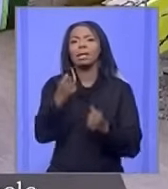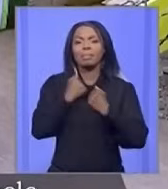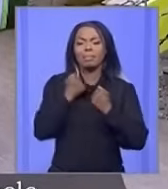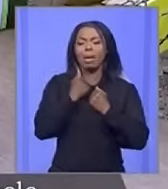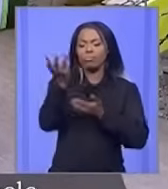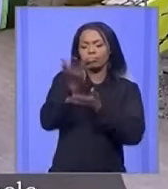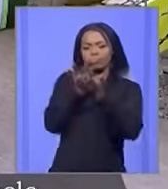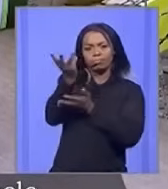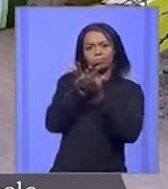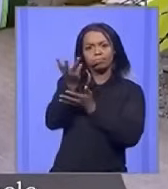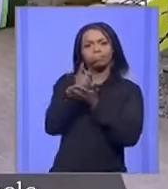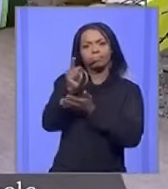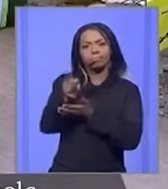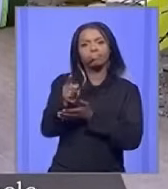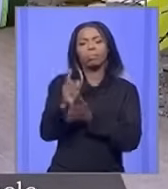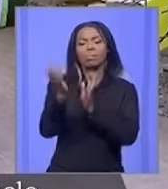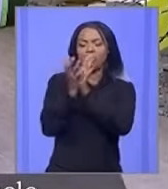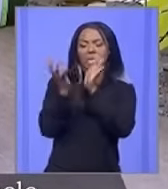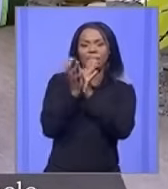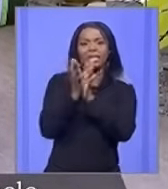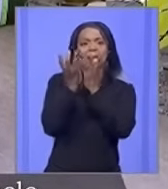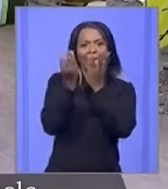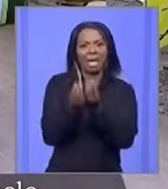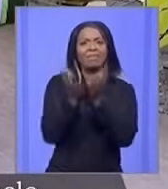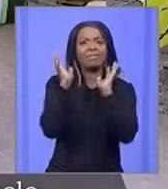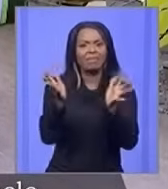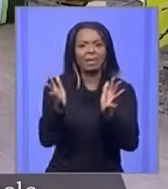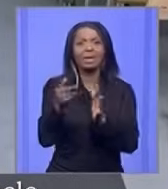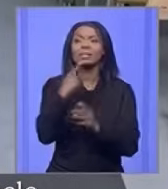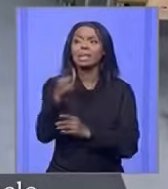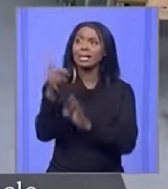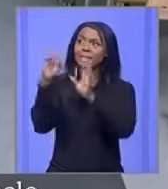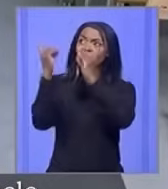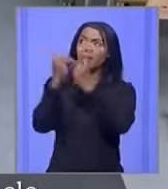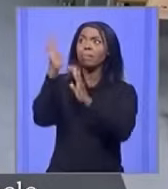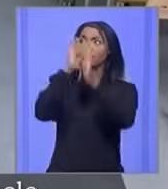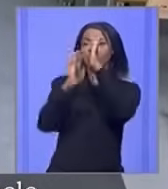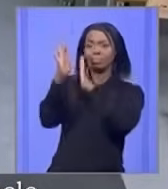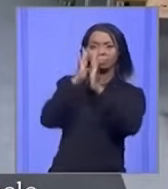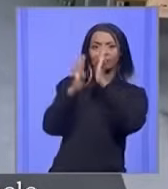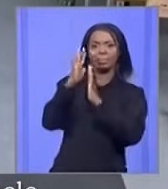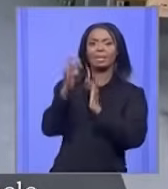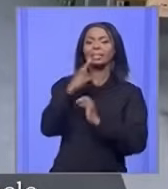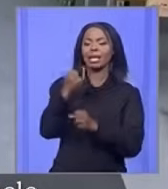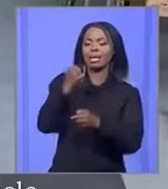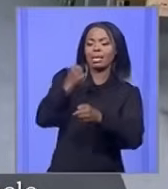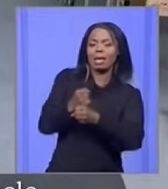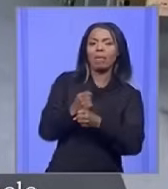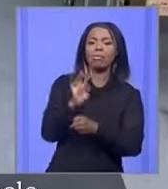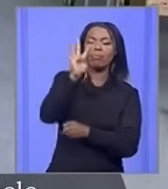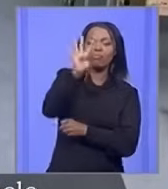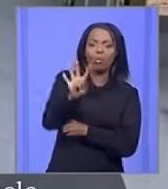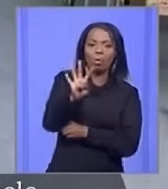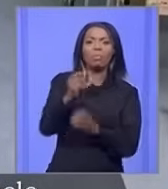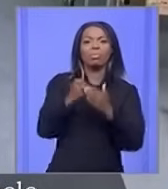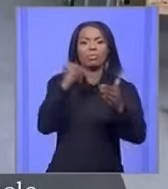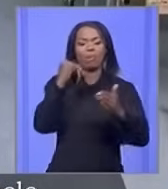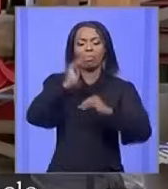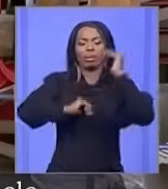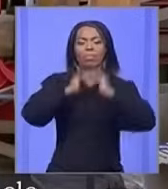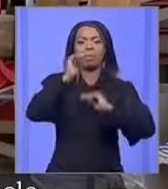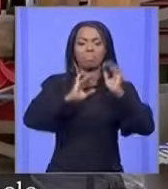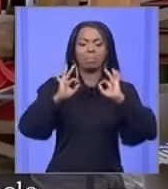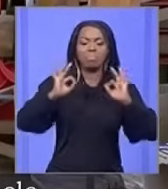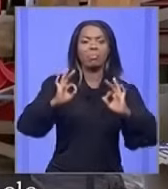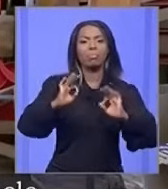kopana le bona. Batswadi ba re ba bolelletse hore ba tla ema dilemo tse ka bang tse 4 pele sekolo sena se